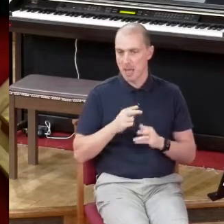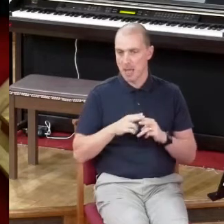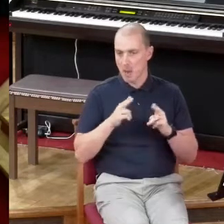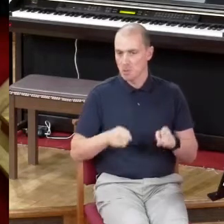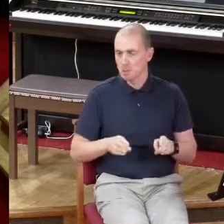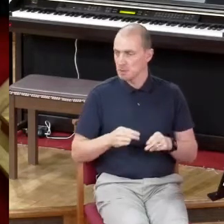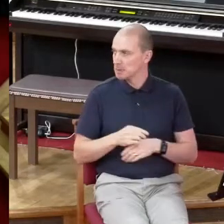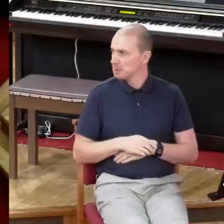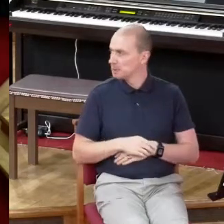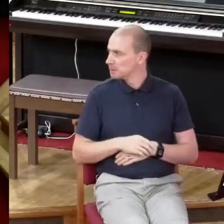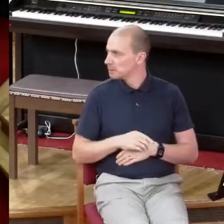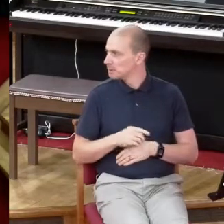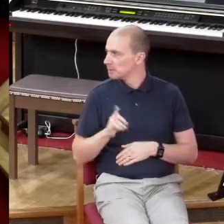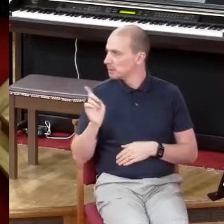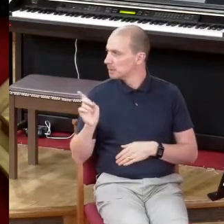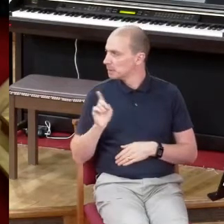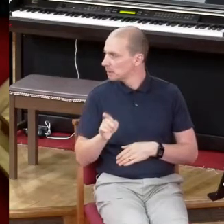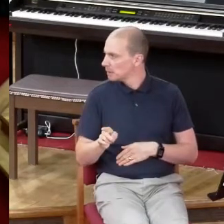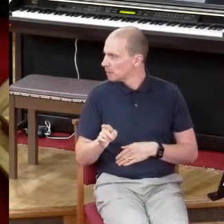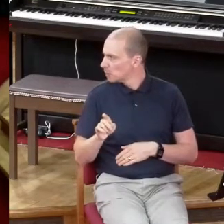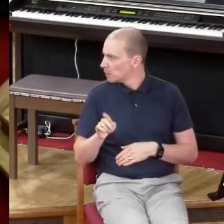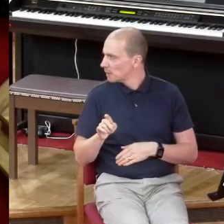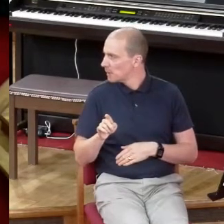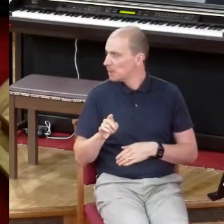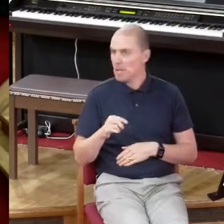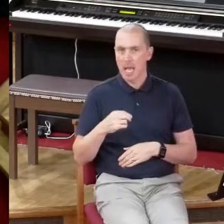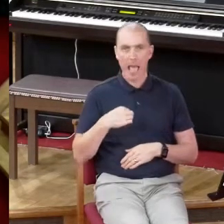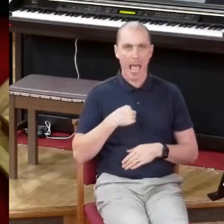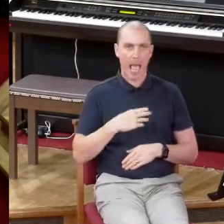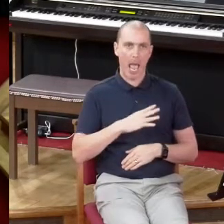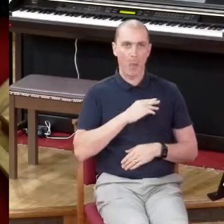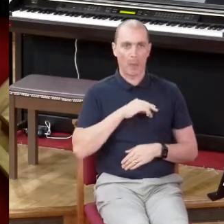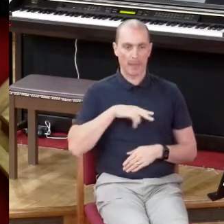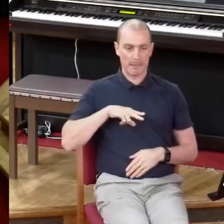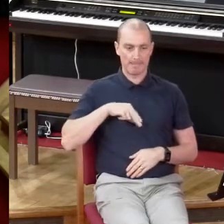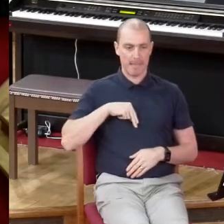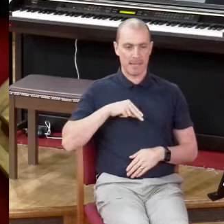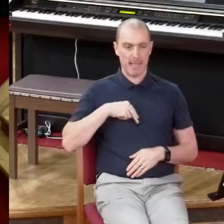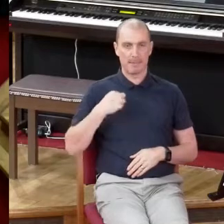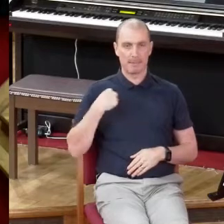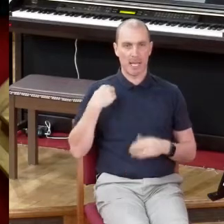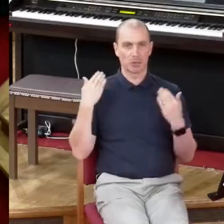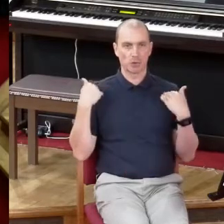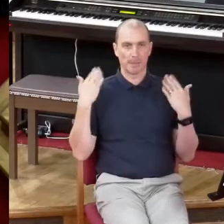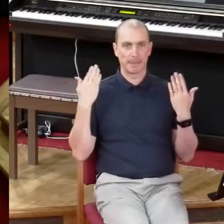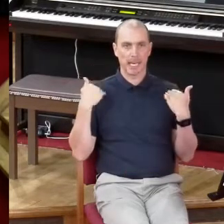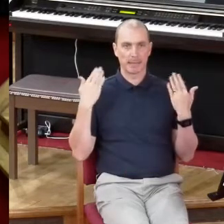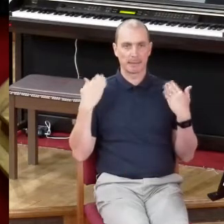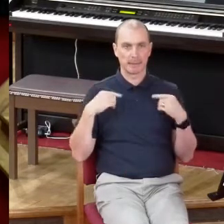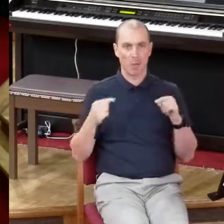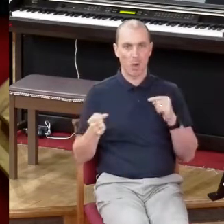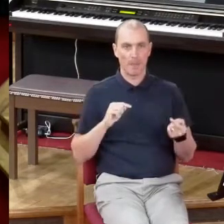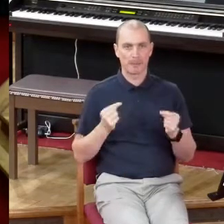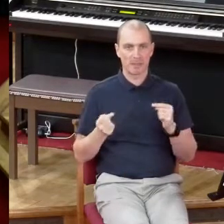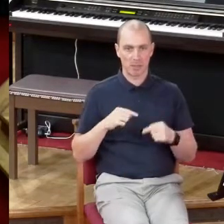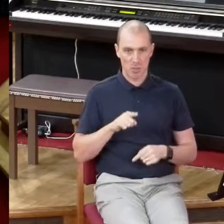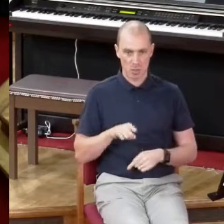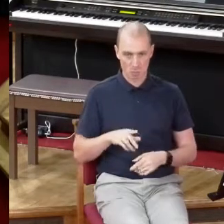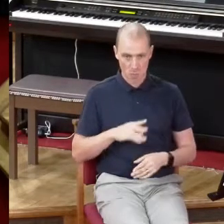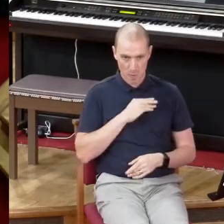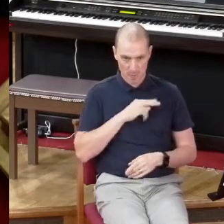my gymnastics competition. Say that again. I won the medal at my gymnastics competition. You won a medal at a